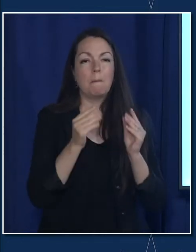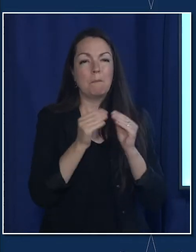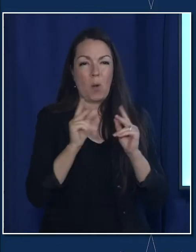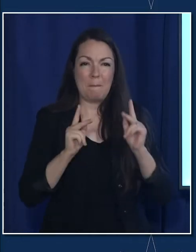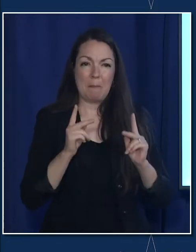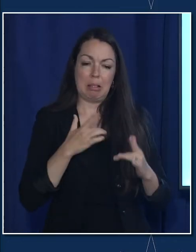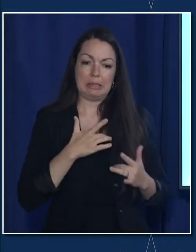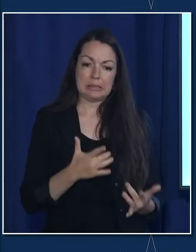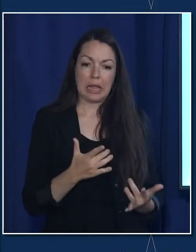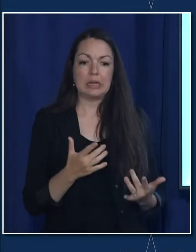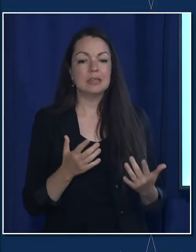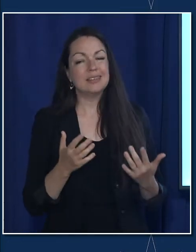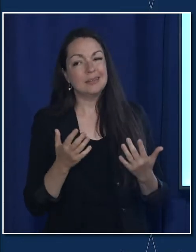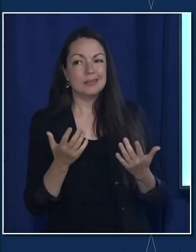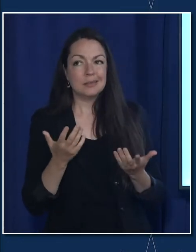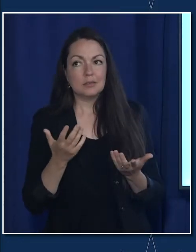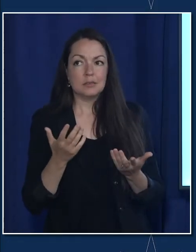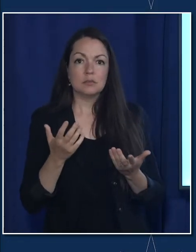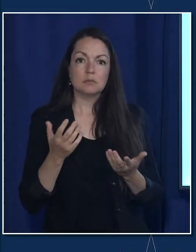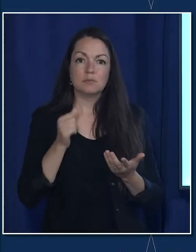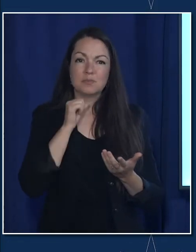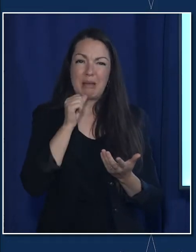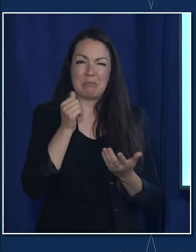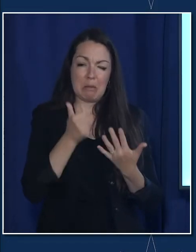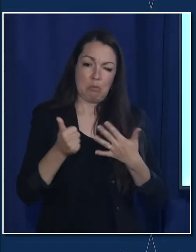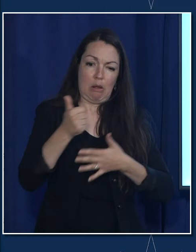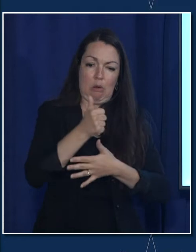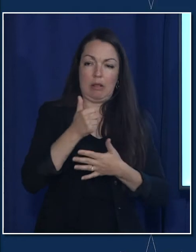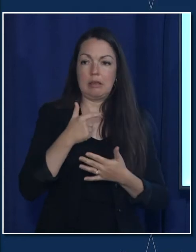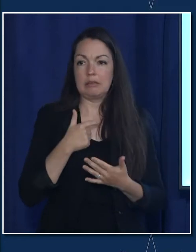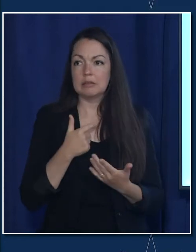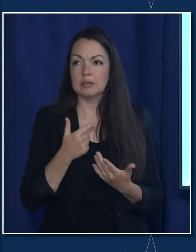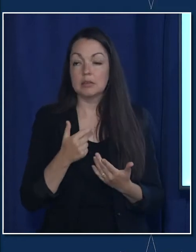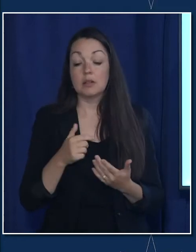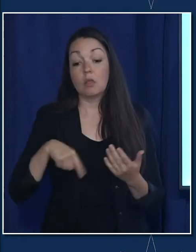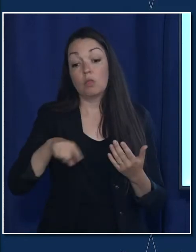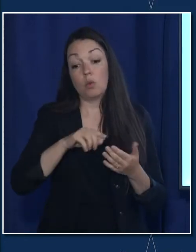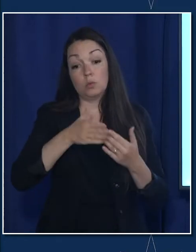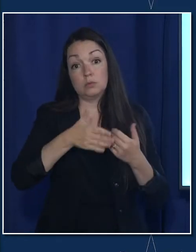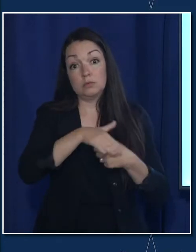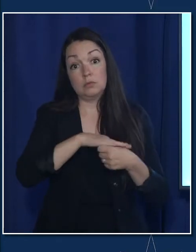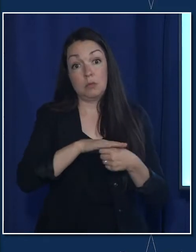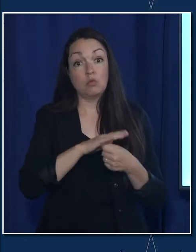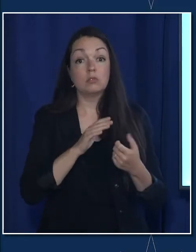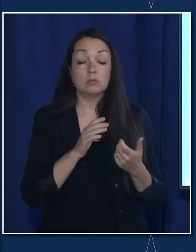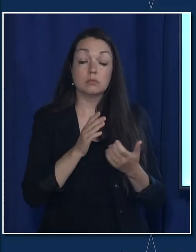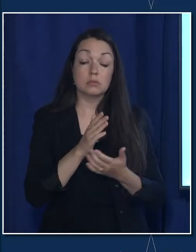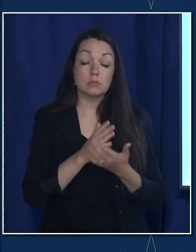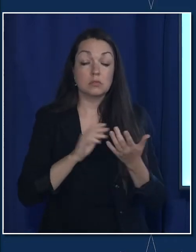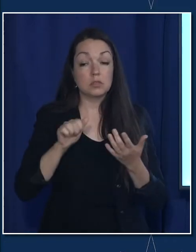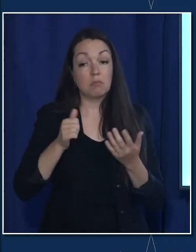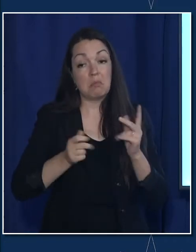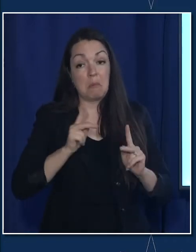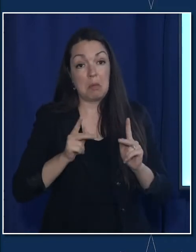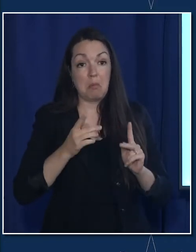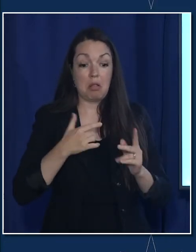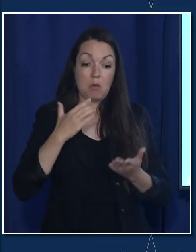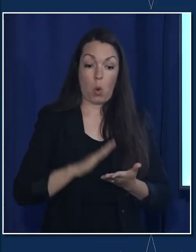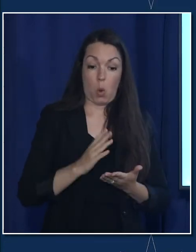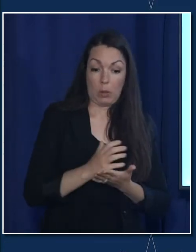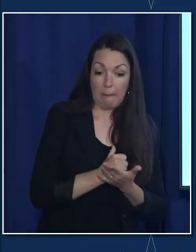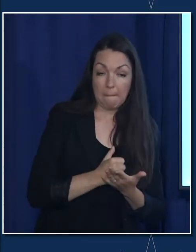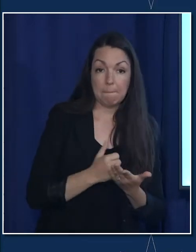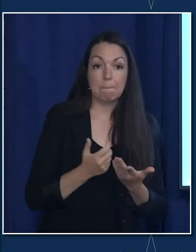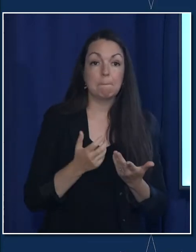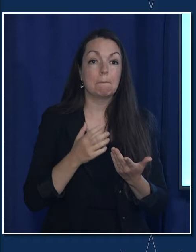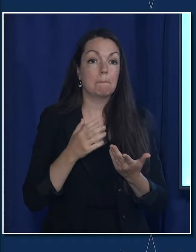are neighborhoods that tend to have lower income, and where people have lower income, there are other barriers that can be in place. People are worried about the side effects.